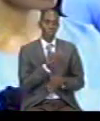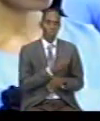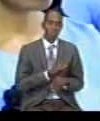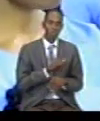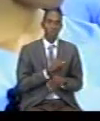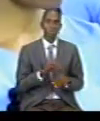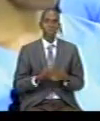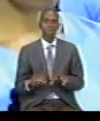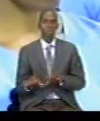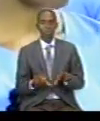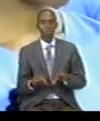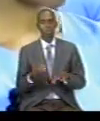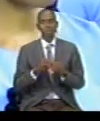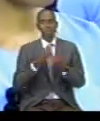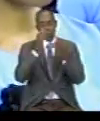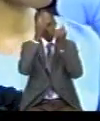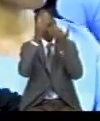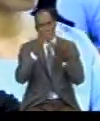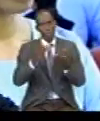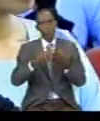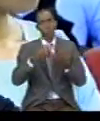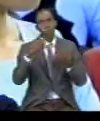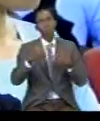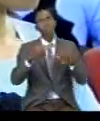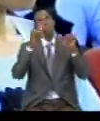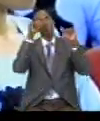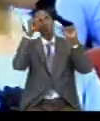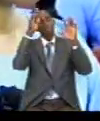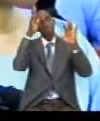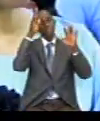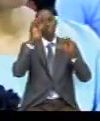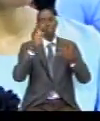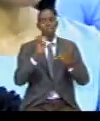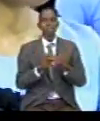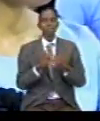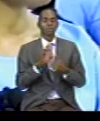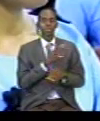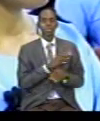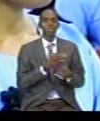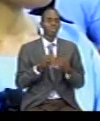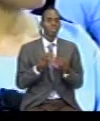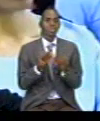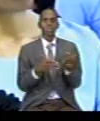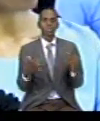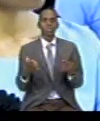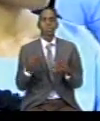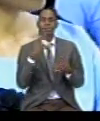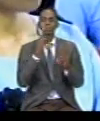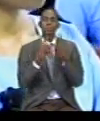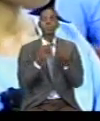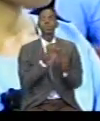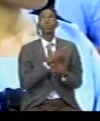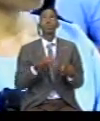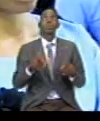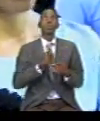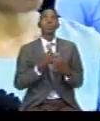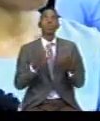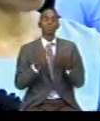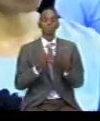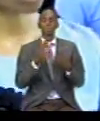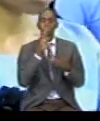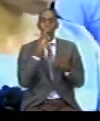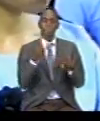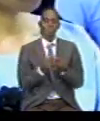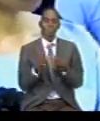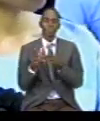obedience to the Father. I want to resemble my Savior. Talk to the Lord in prayer, and the Lord will answer